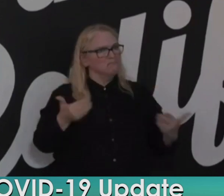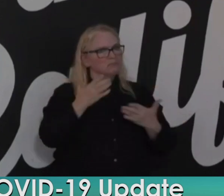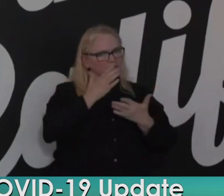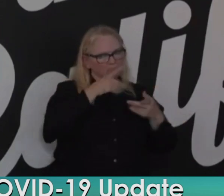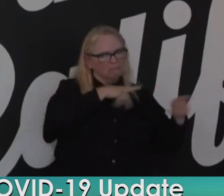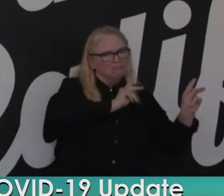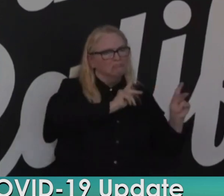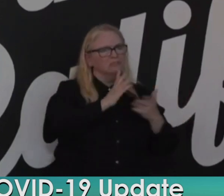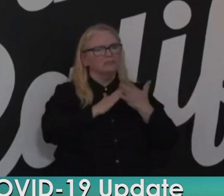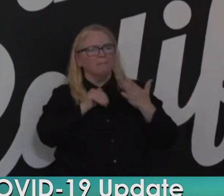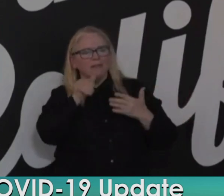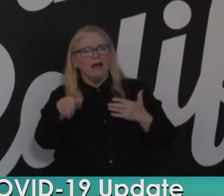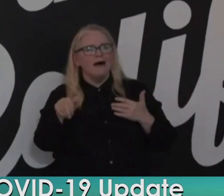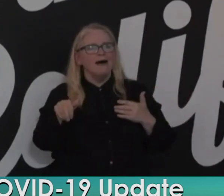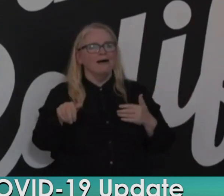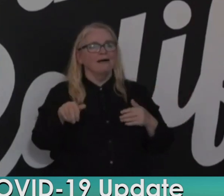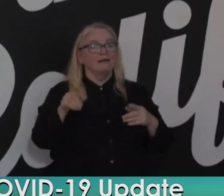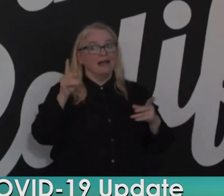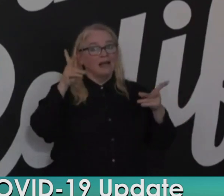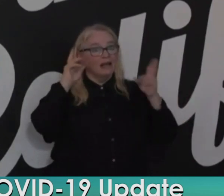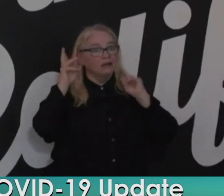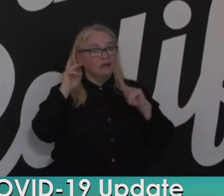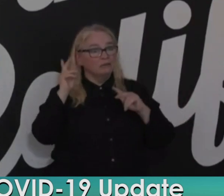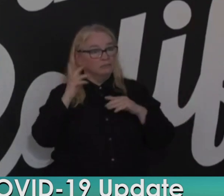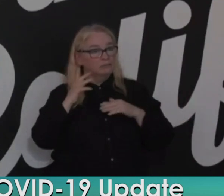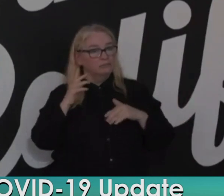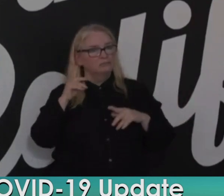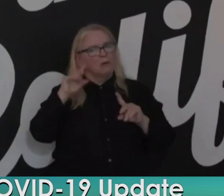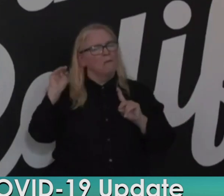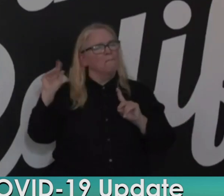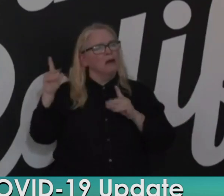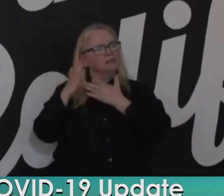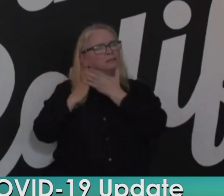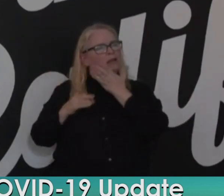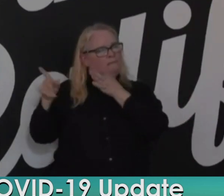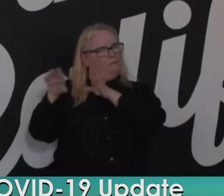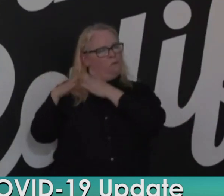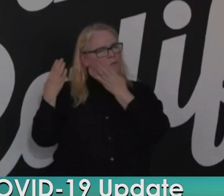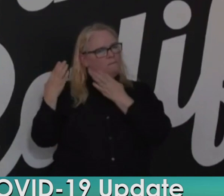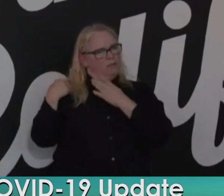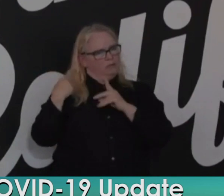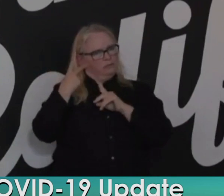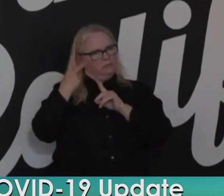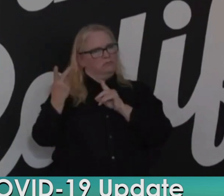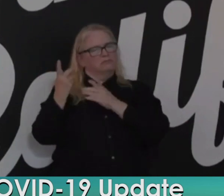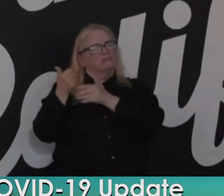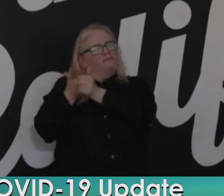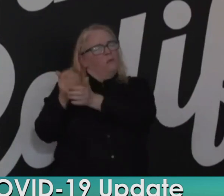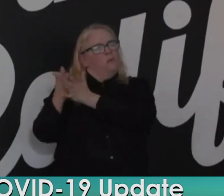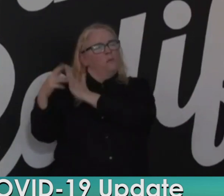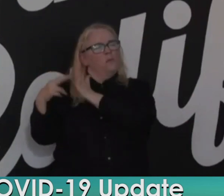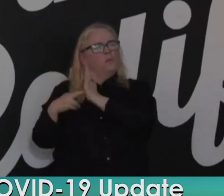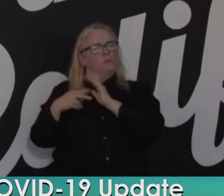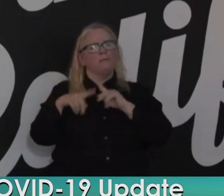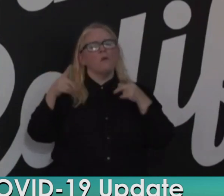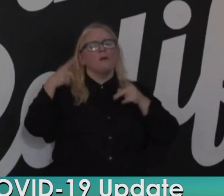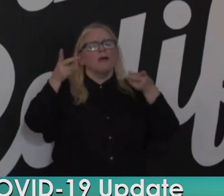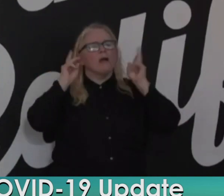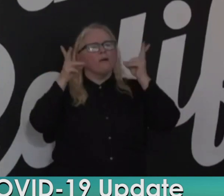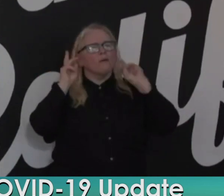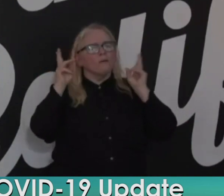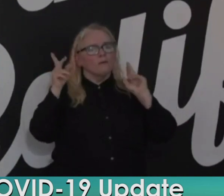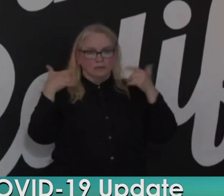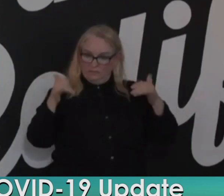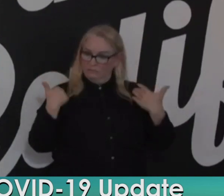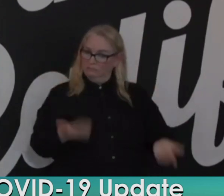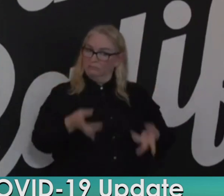three, which includes things like hair salons? If not, then will these now opened businesses need to close? Yeah, they're making a big mistake.